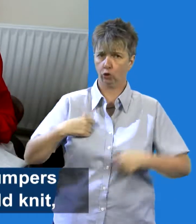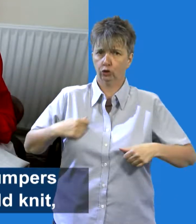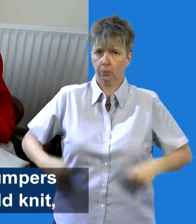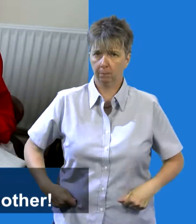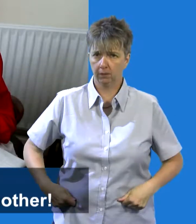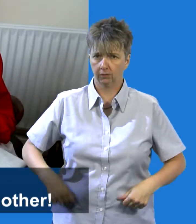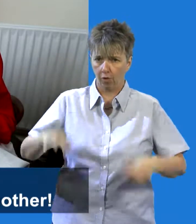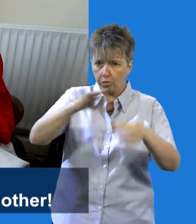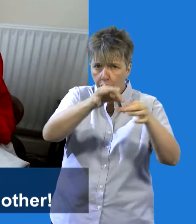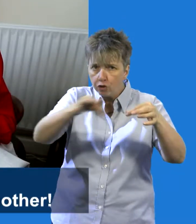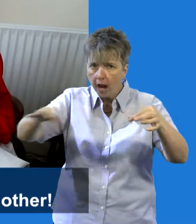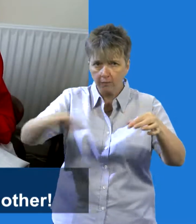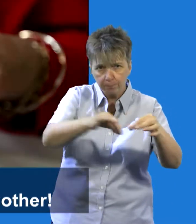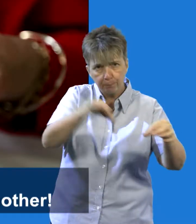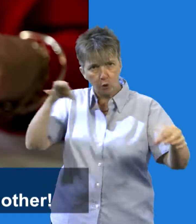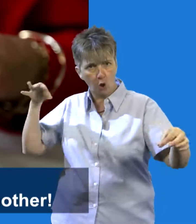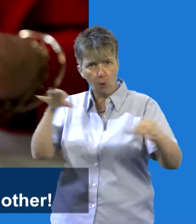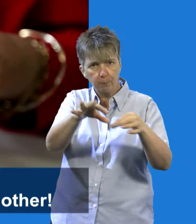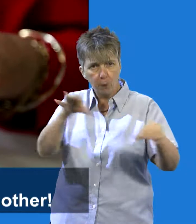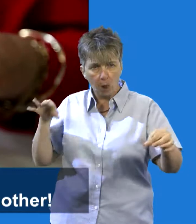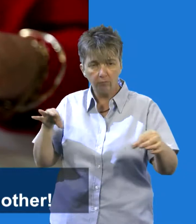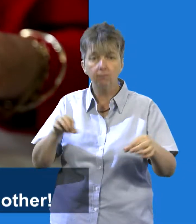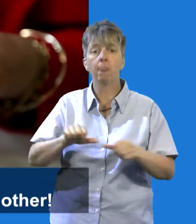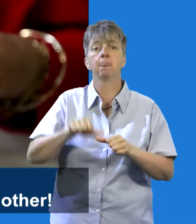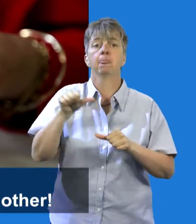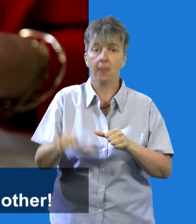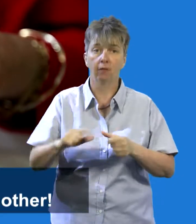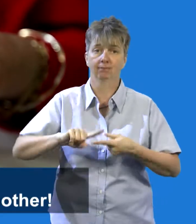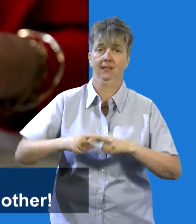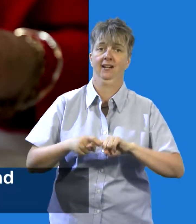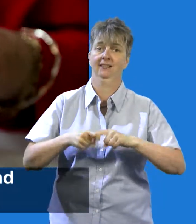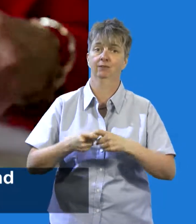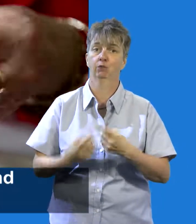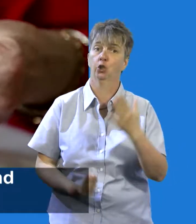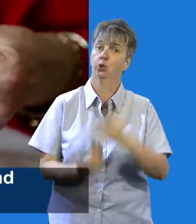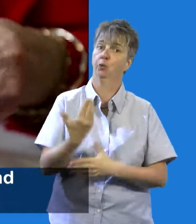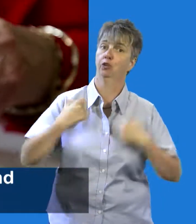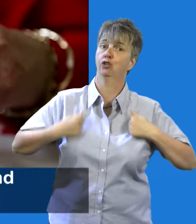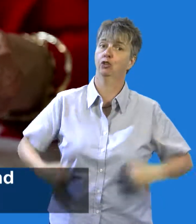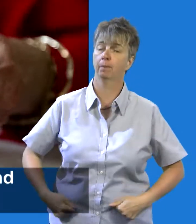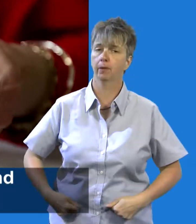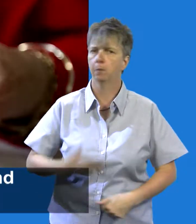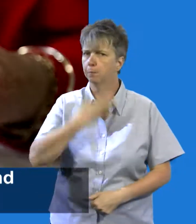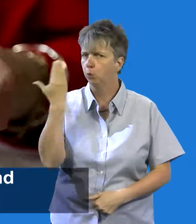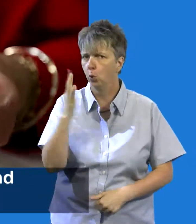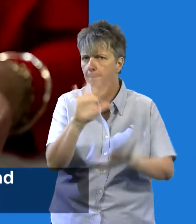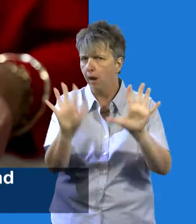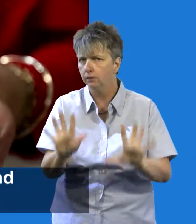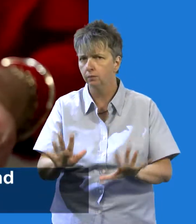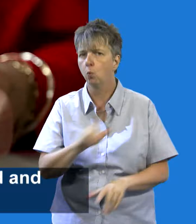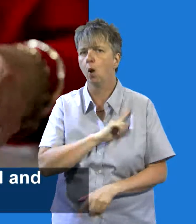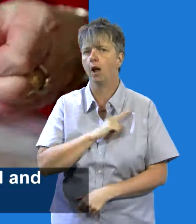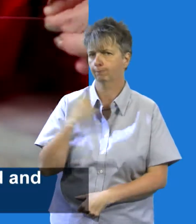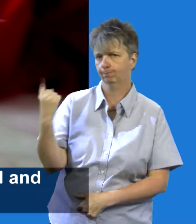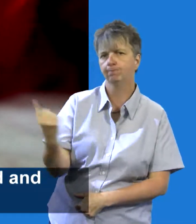and she'd knit without a pattern, and she was partially sighted, my mother, and I used to watch her and then I helped her, and I used to do that.